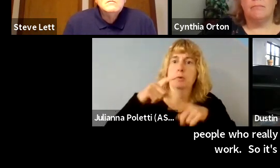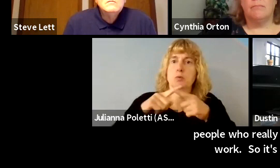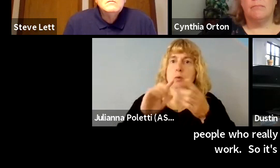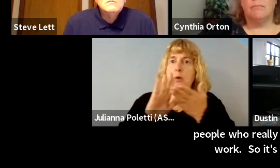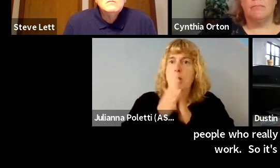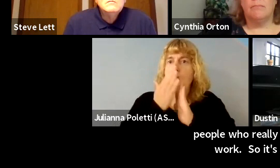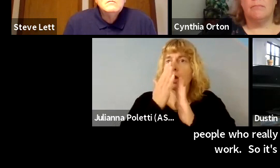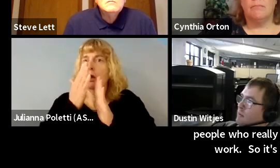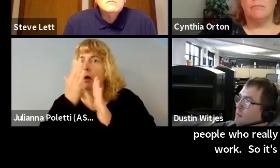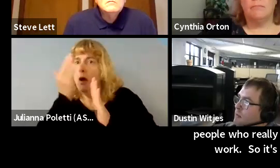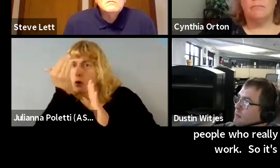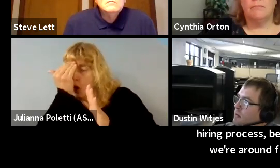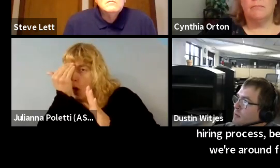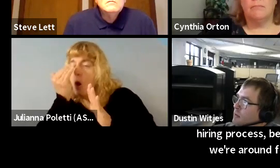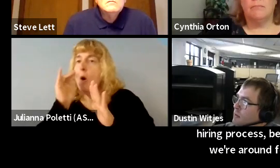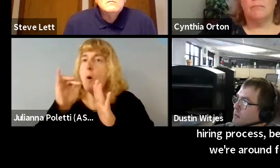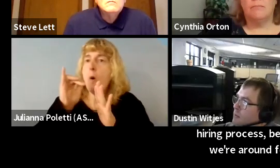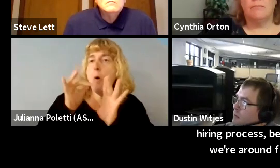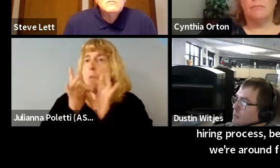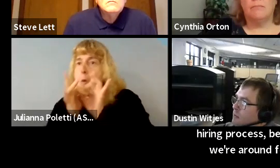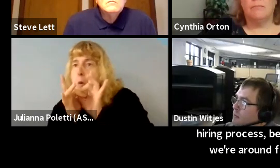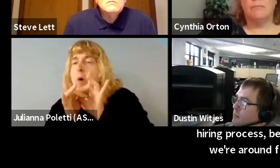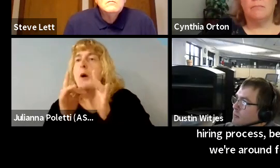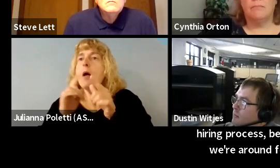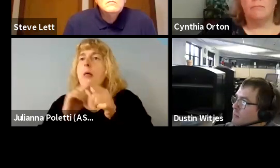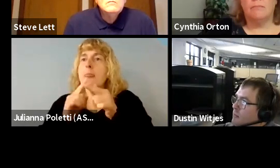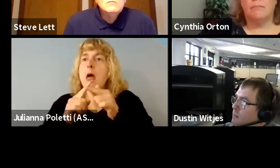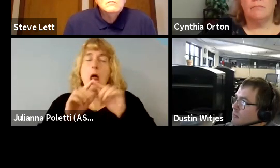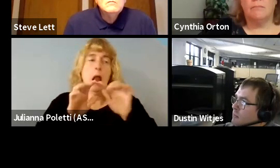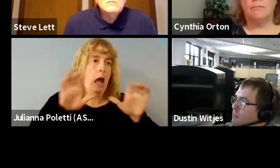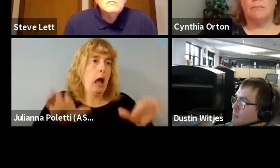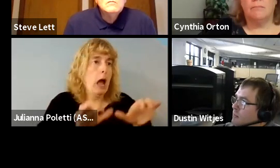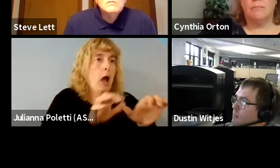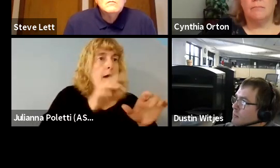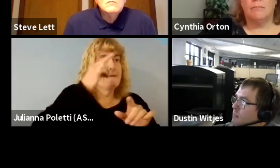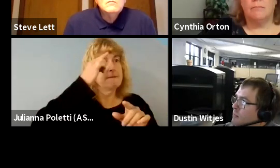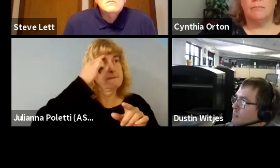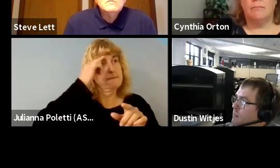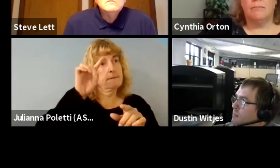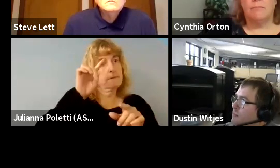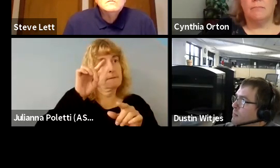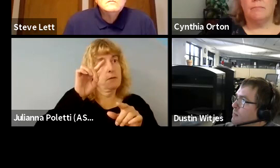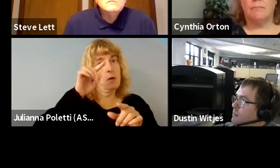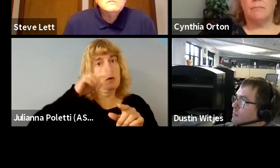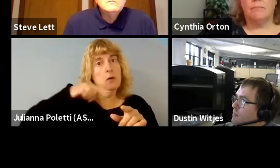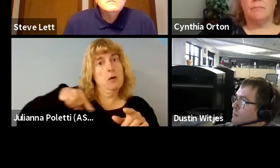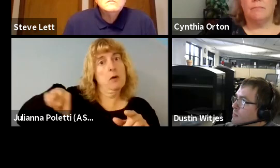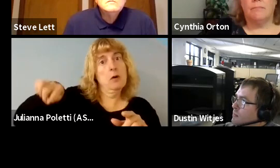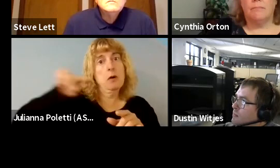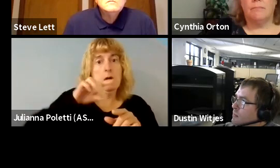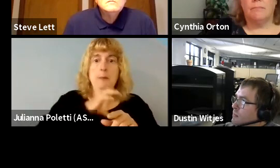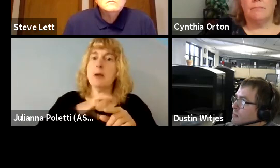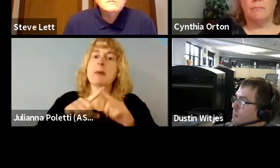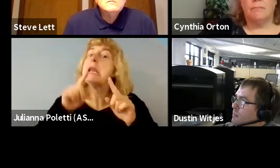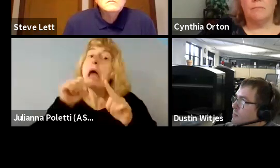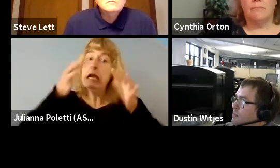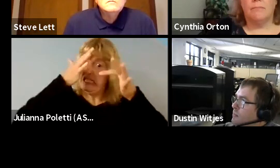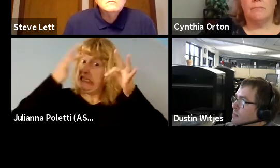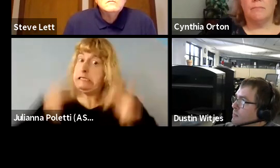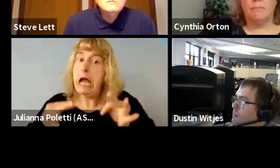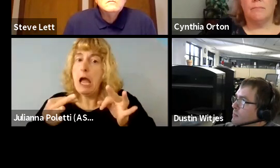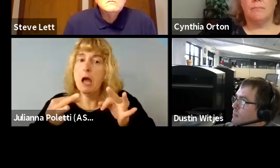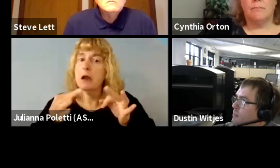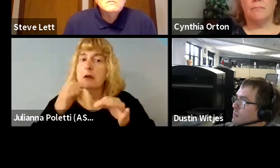on behalf of the whole commission, but not make decisions on behalf of the whole commission. That's what I want to make sure is being clear. Is I think